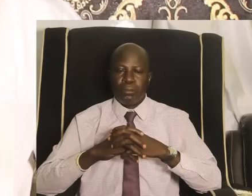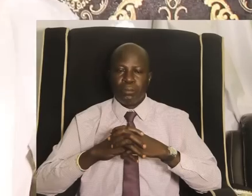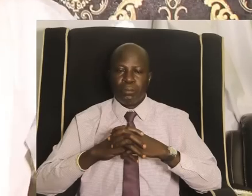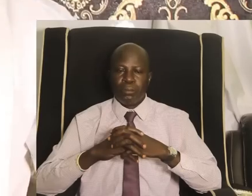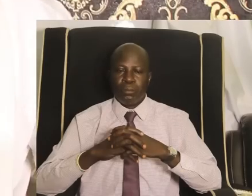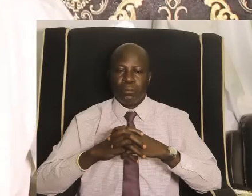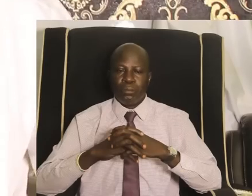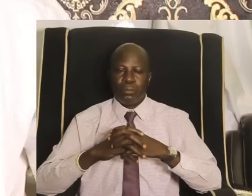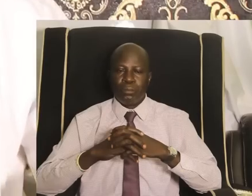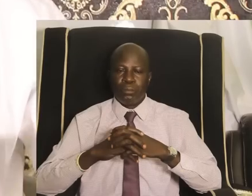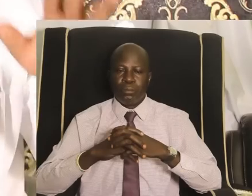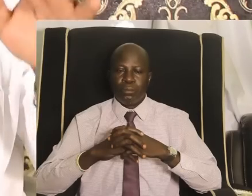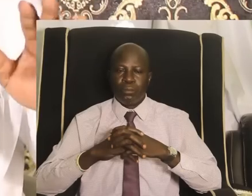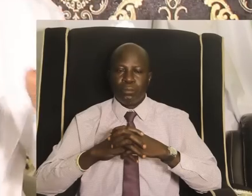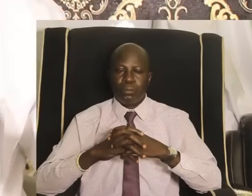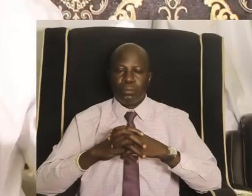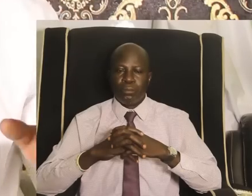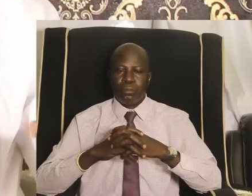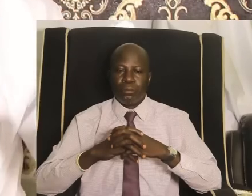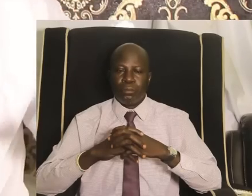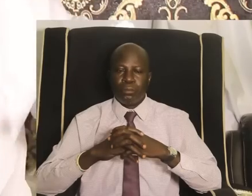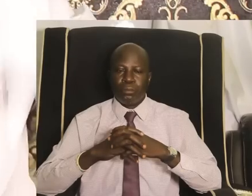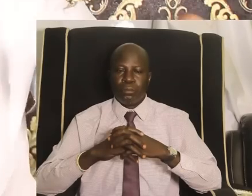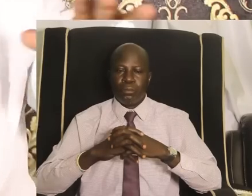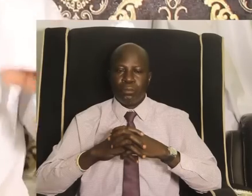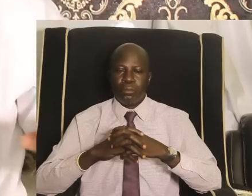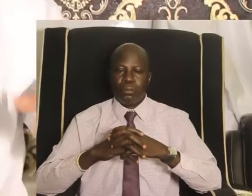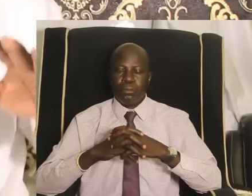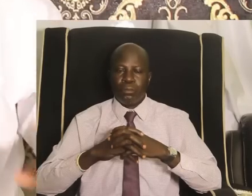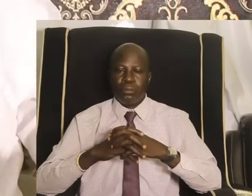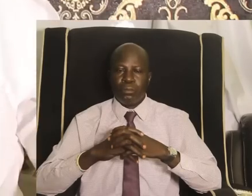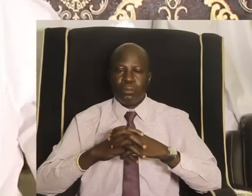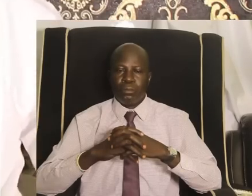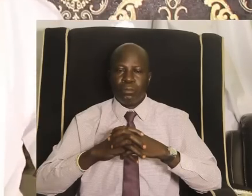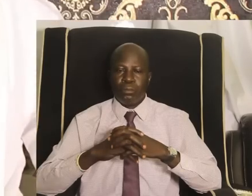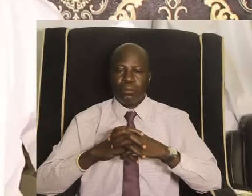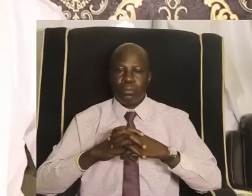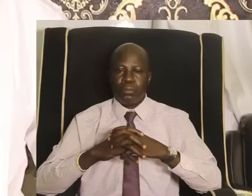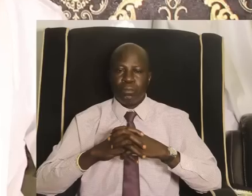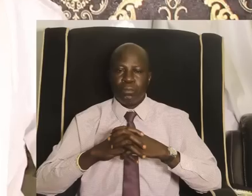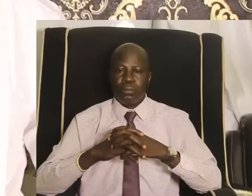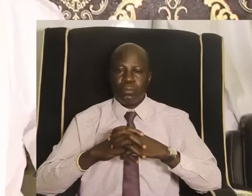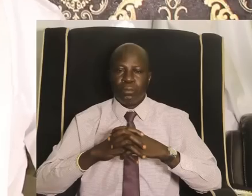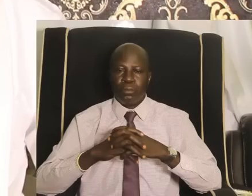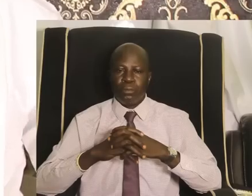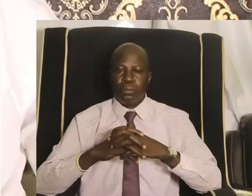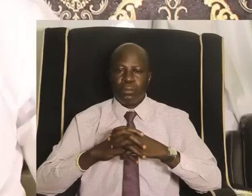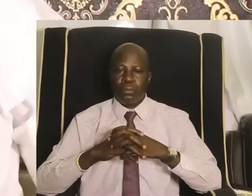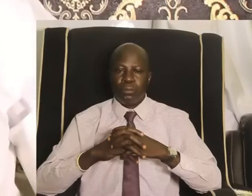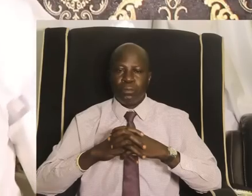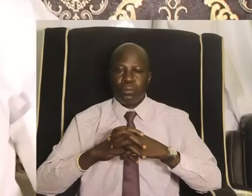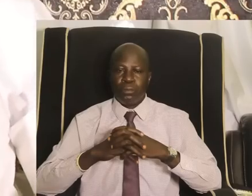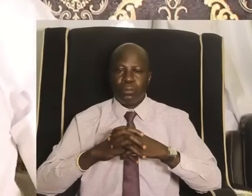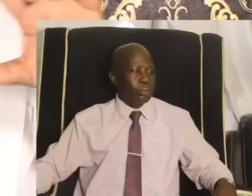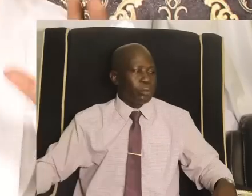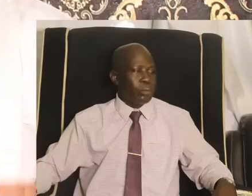ma fire sile. Wo ma fire sile. Wo ta pade. Láàárọ̀ yìí a máa wà ní